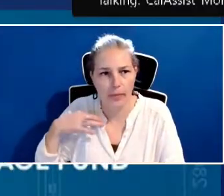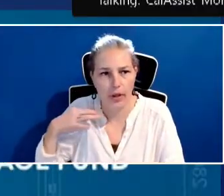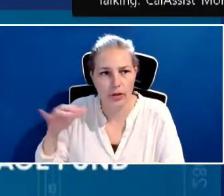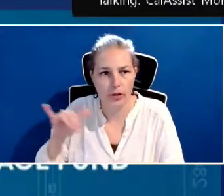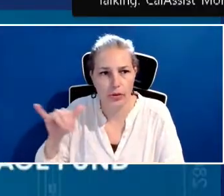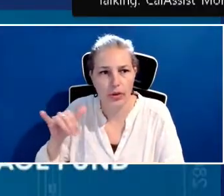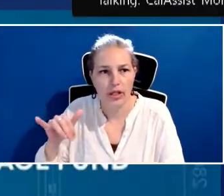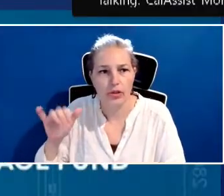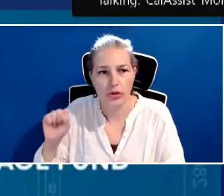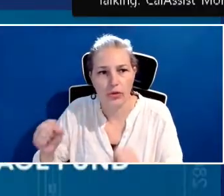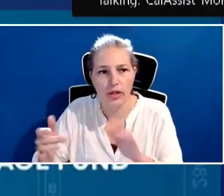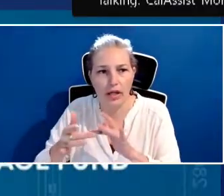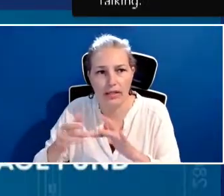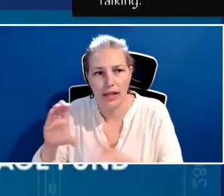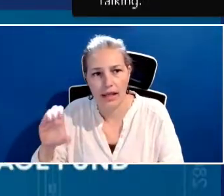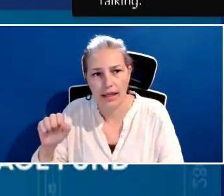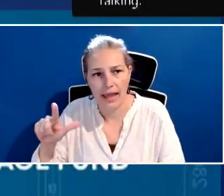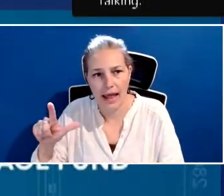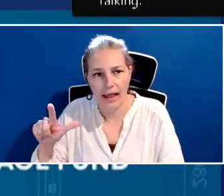calassistmortgagefund.org.